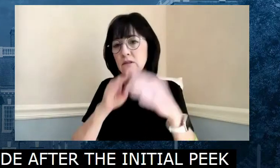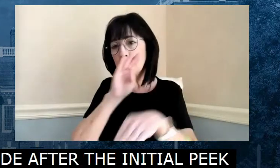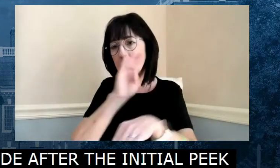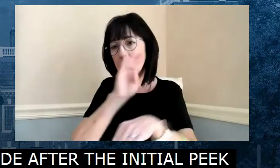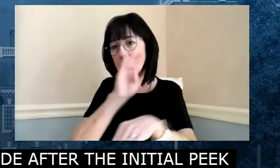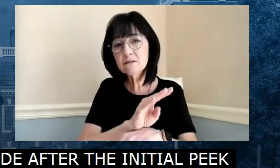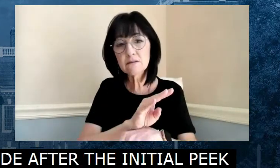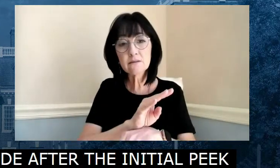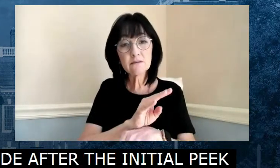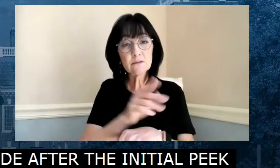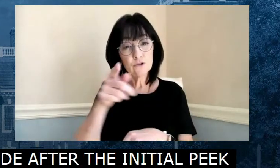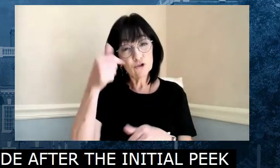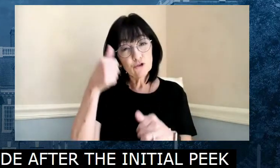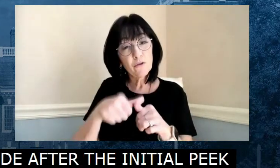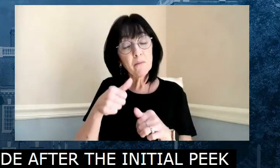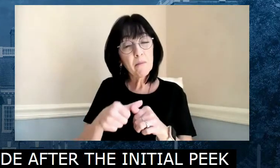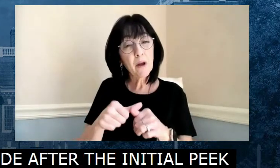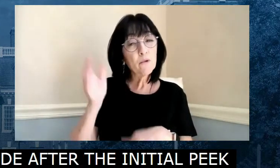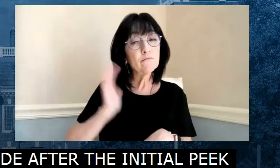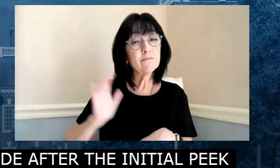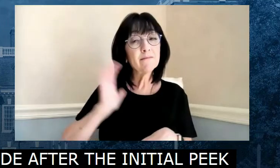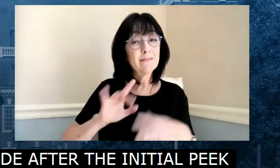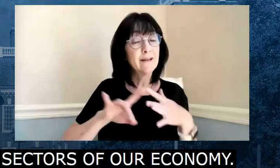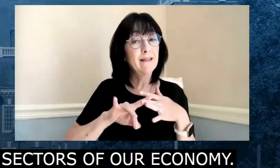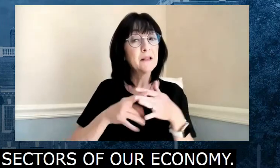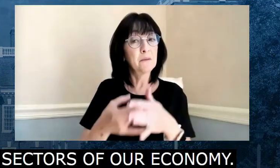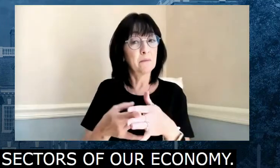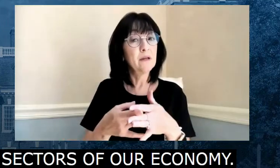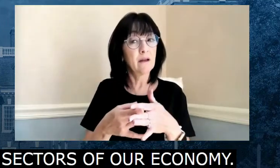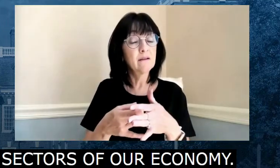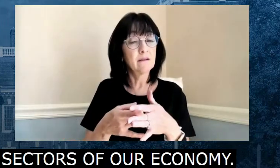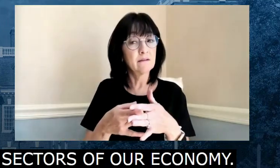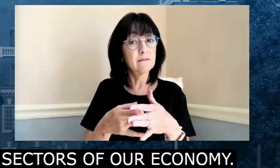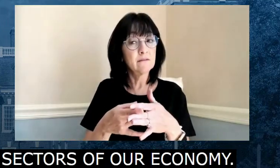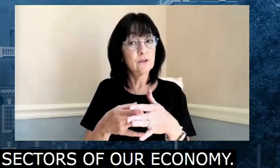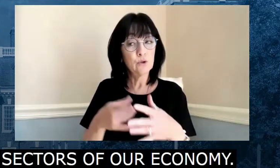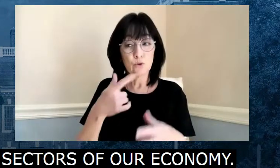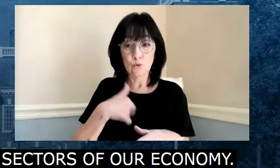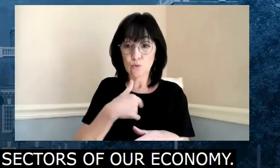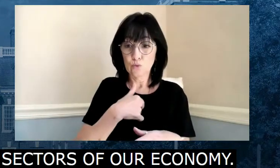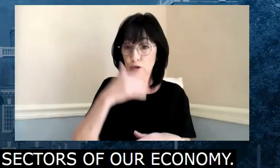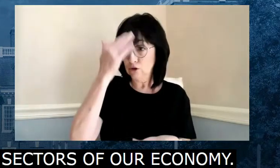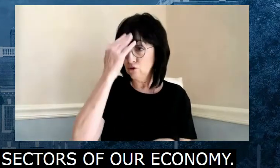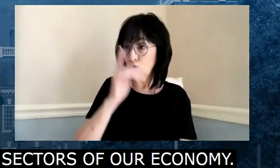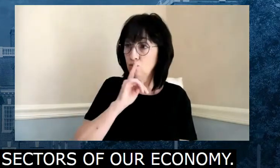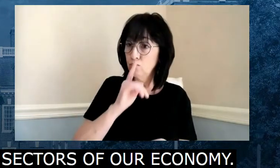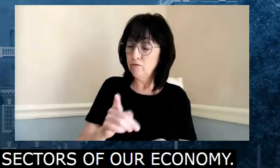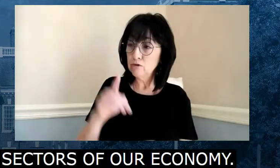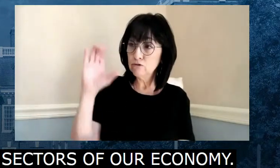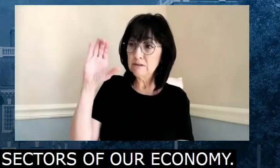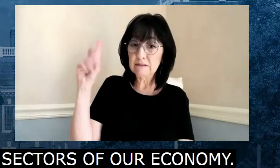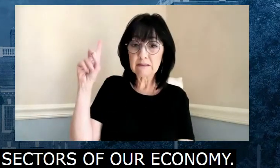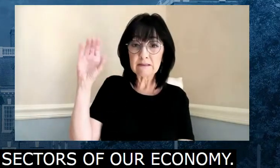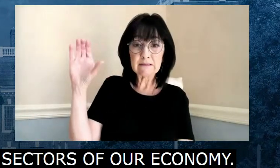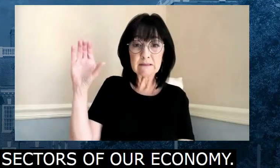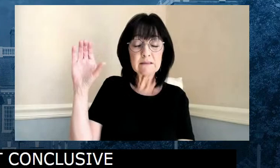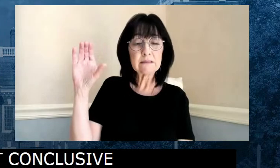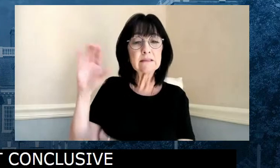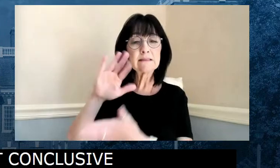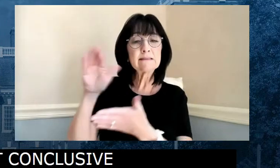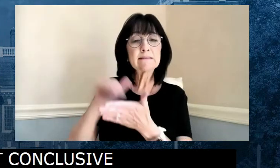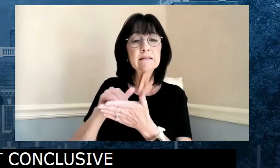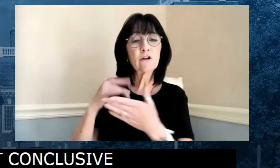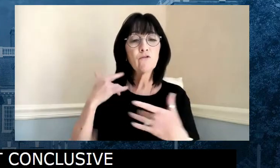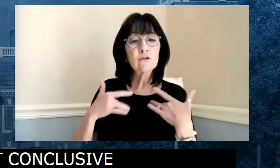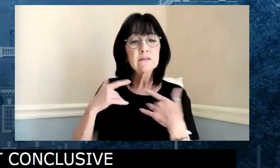the beginning, there was not conclusive recommendation from the CDC around mask